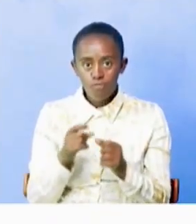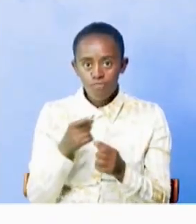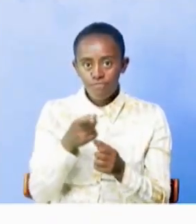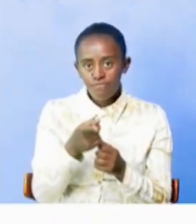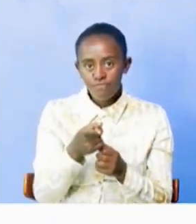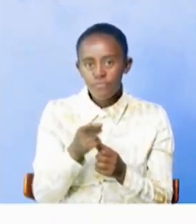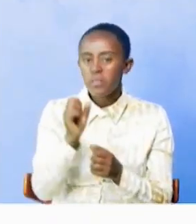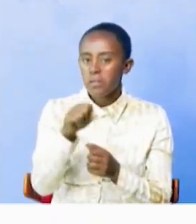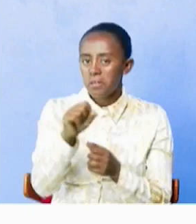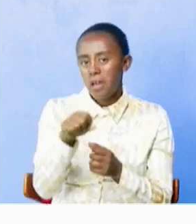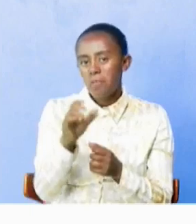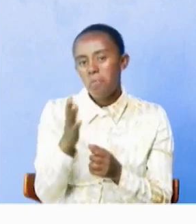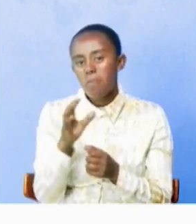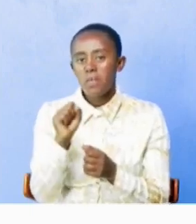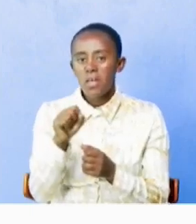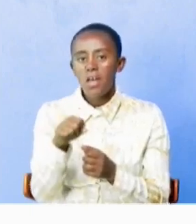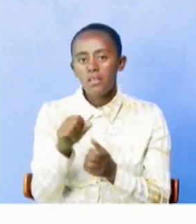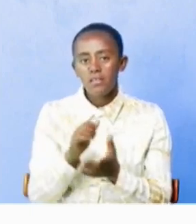be yes,